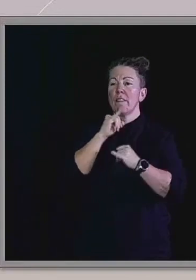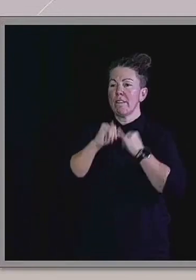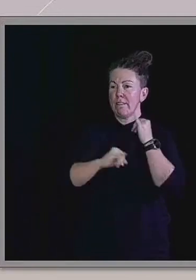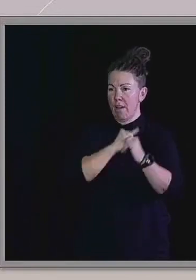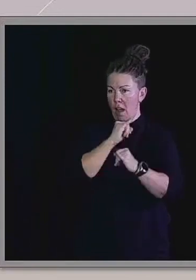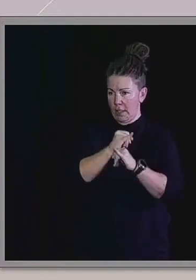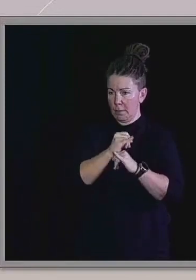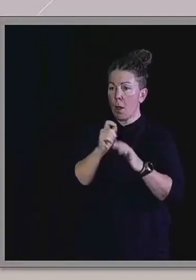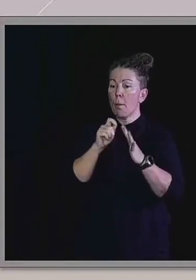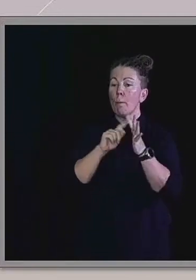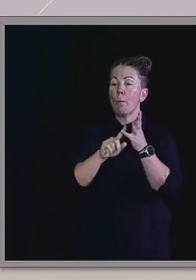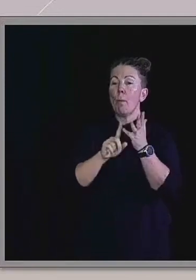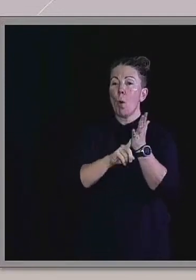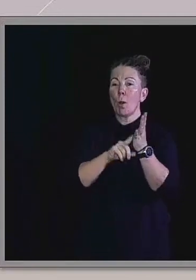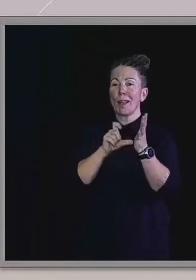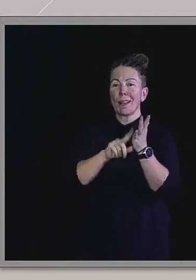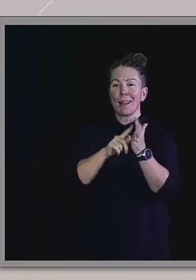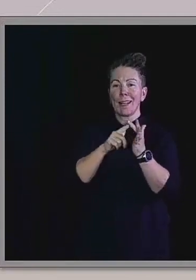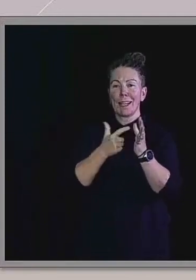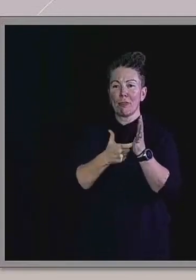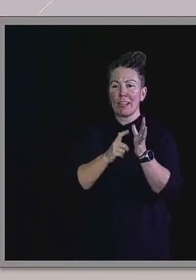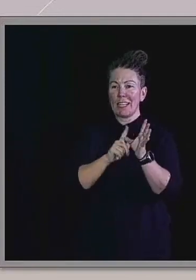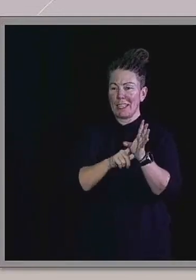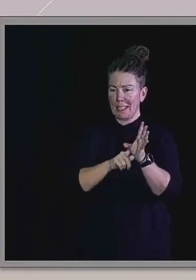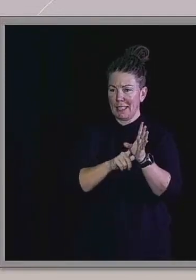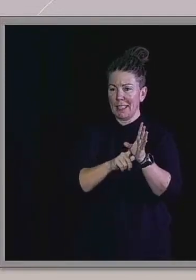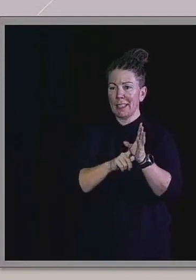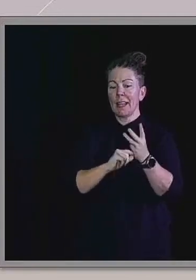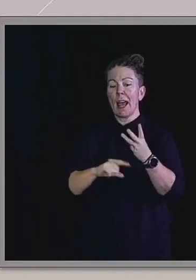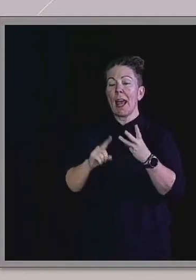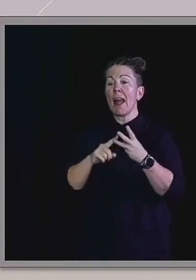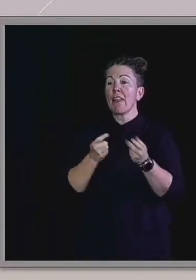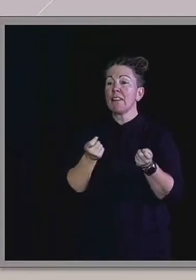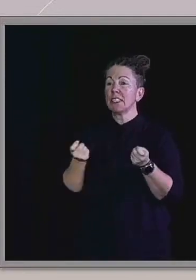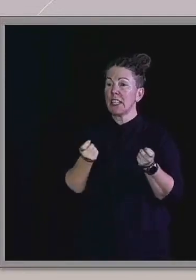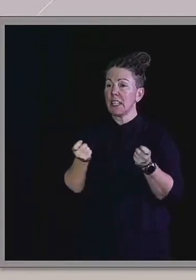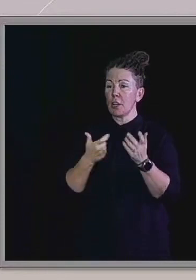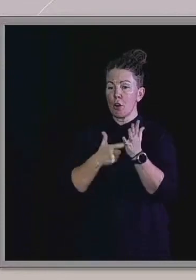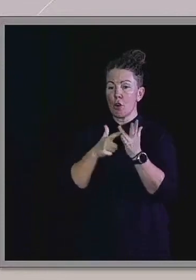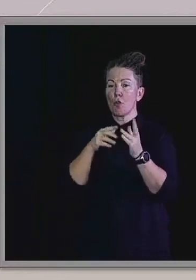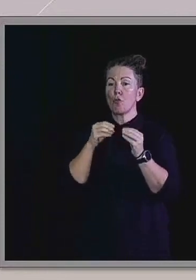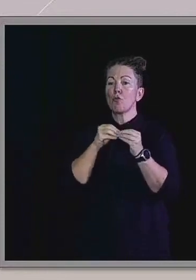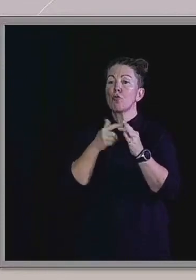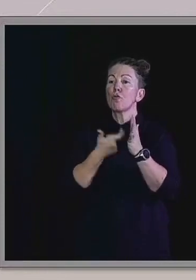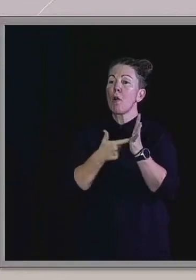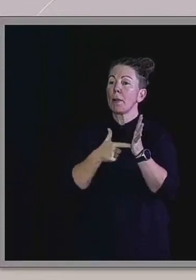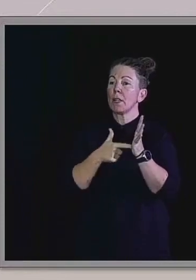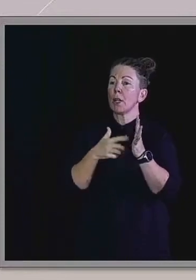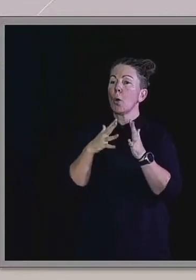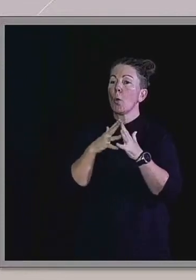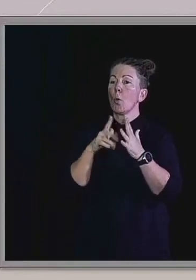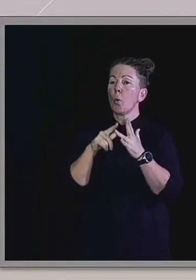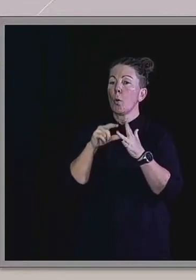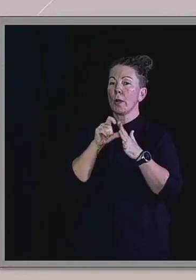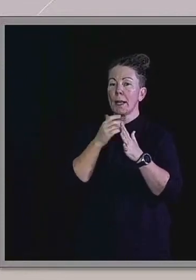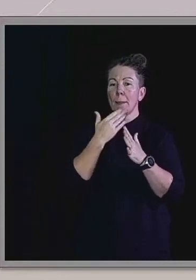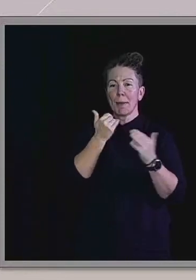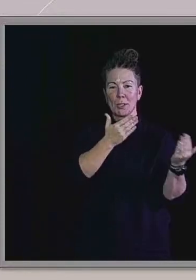Paul Cleary, and today's session's facilitator, Robert Wood. Please make them welcome to the stage.